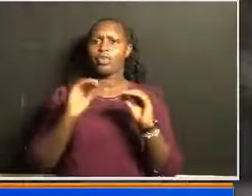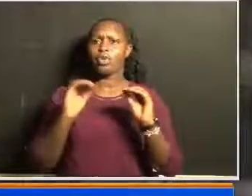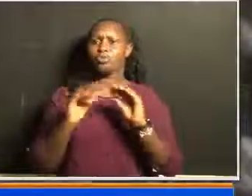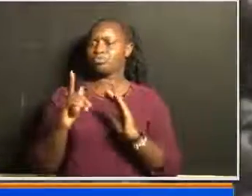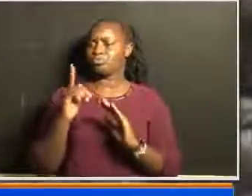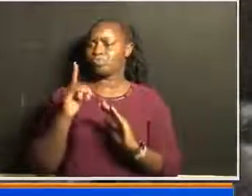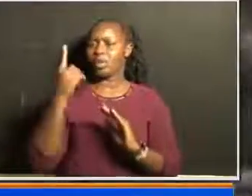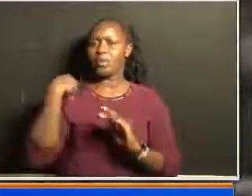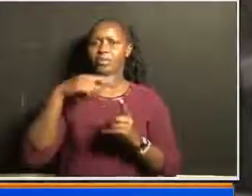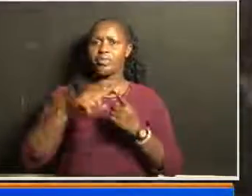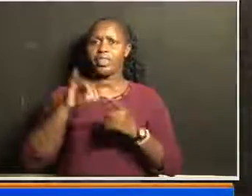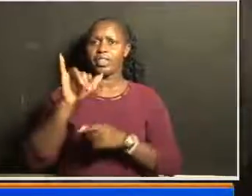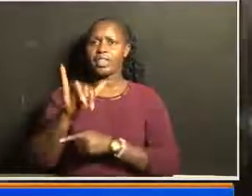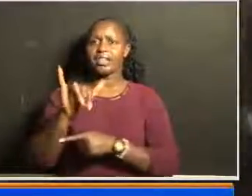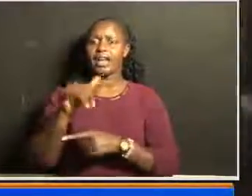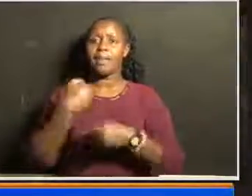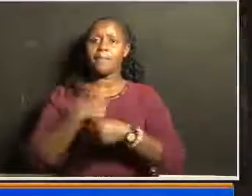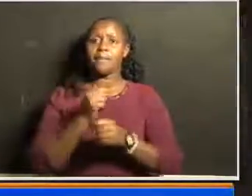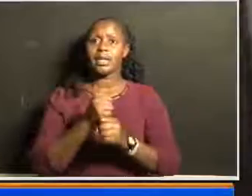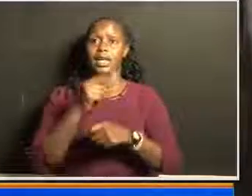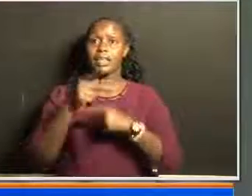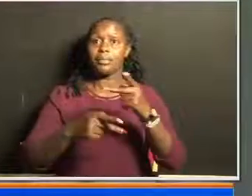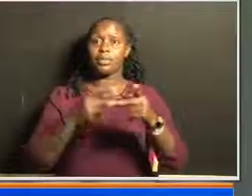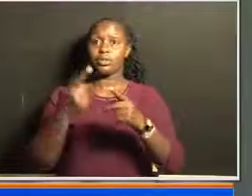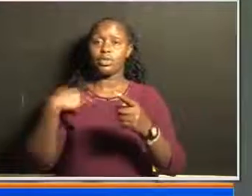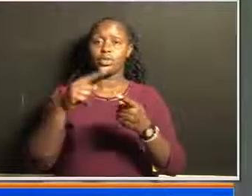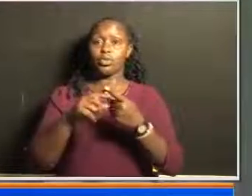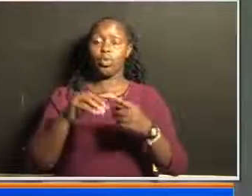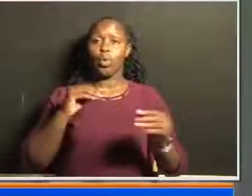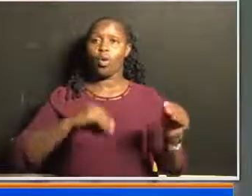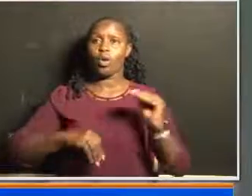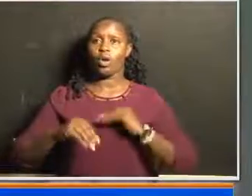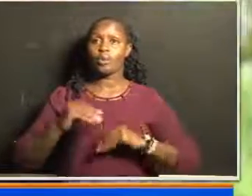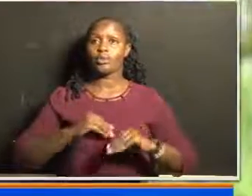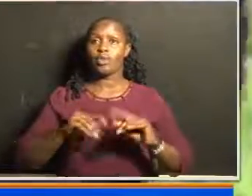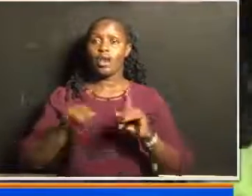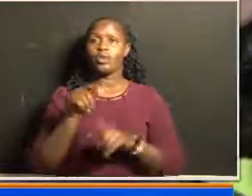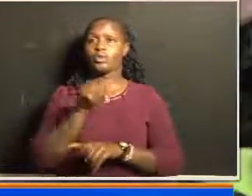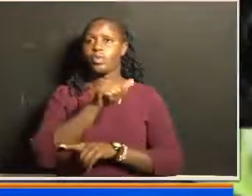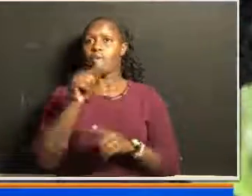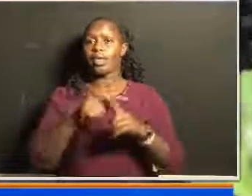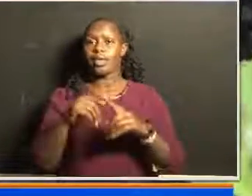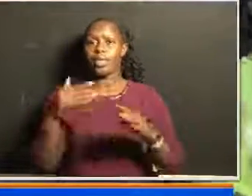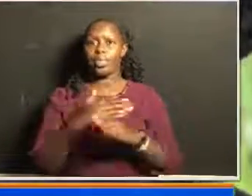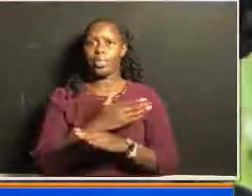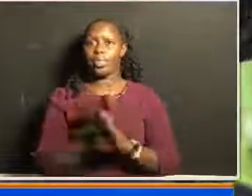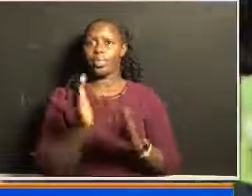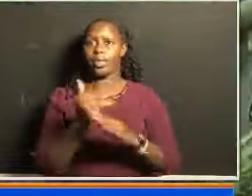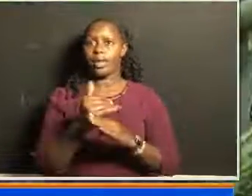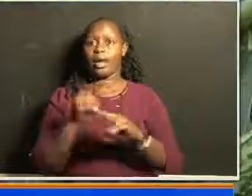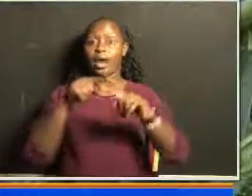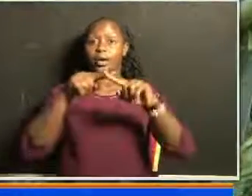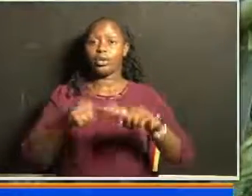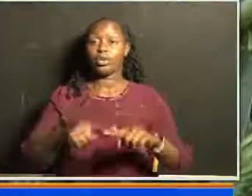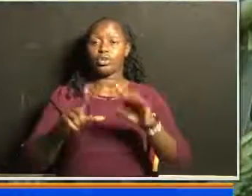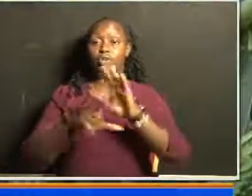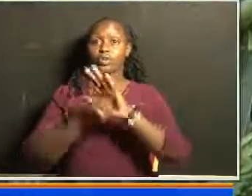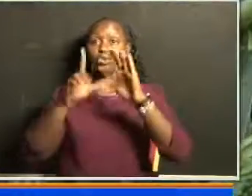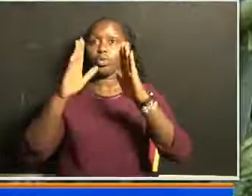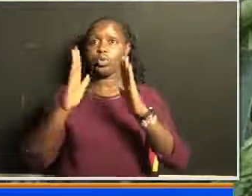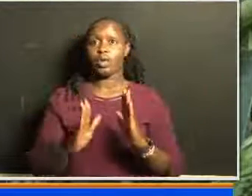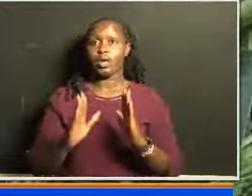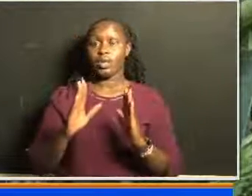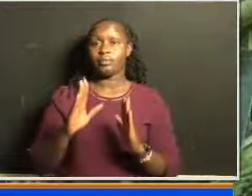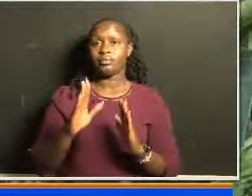surrogacy, thus opening up the process to corruption and other irregularities, according to lawyer Dorcas Nyambura. We've had